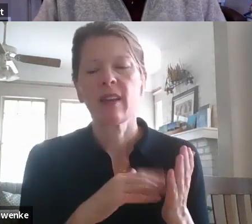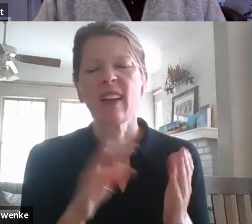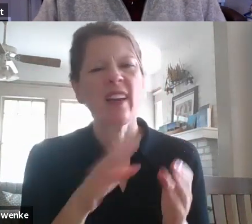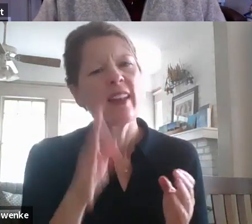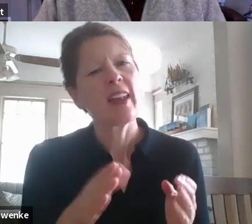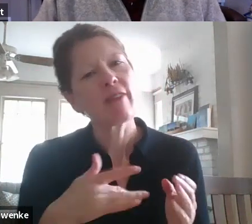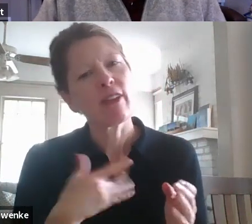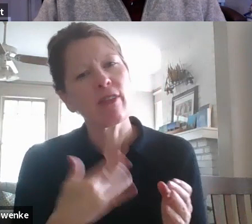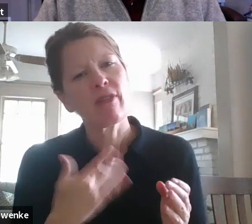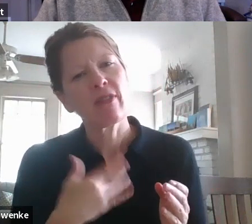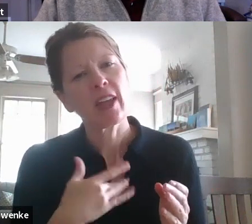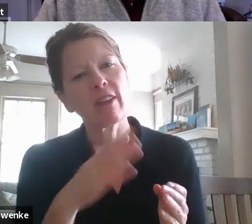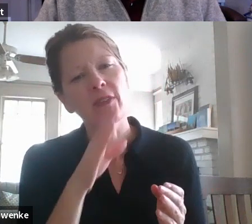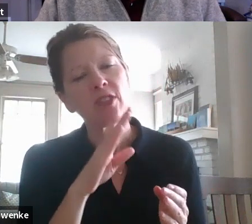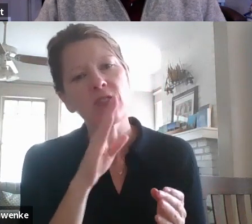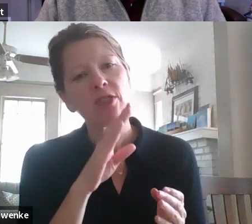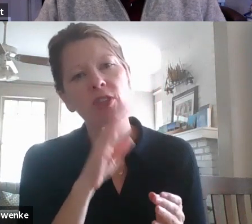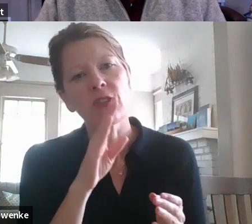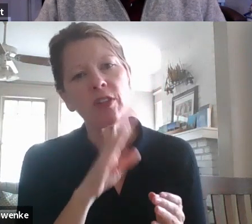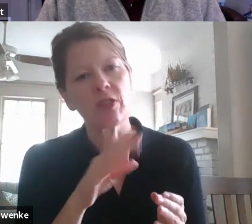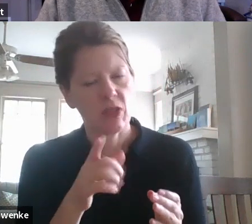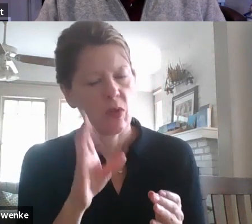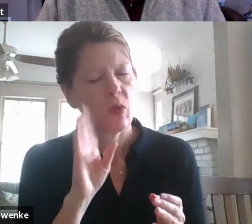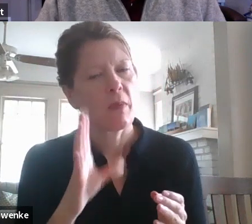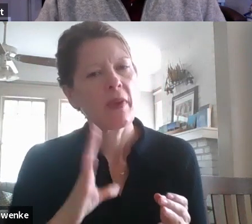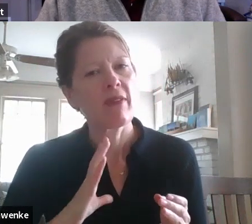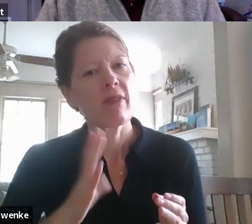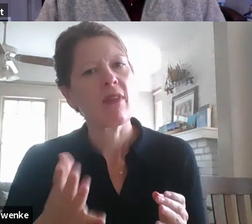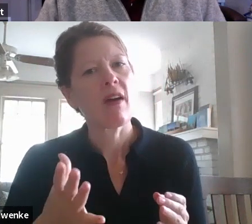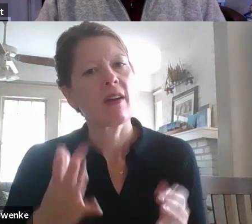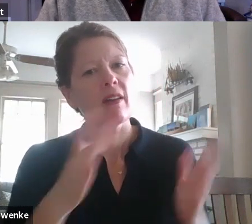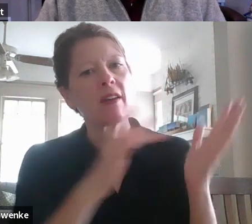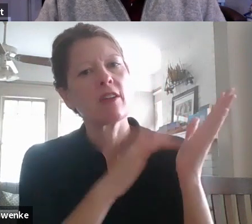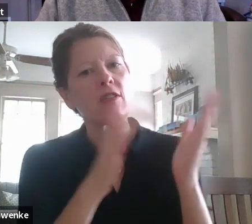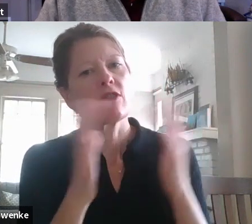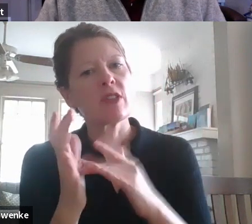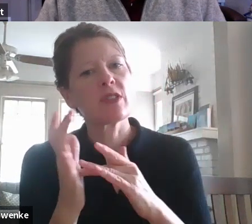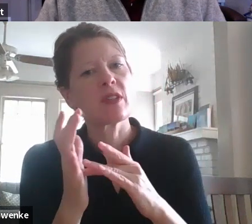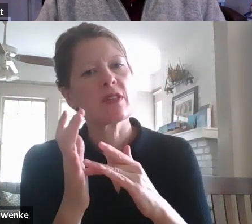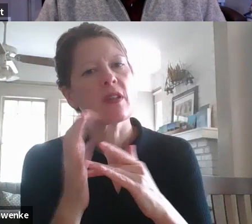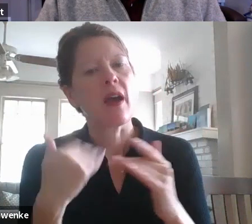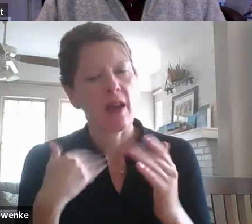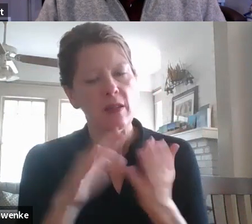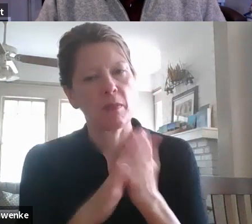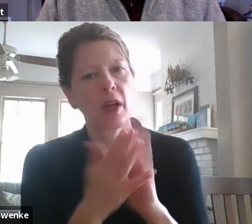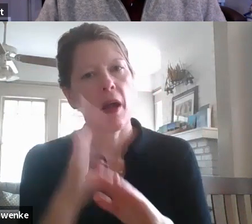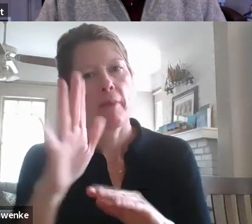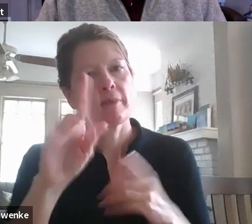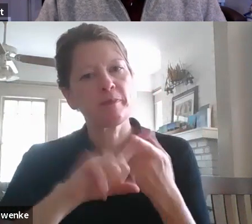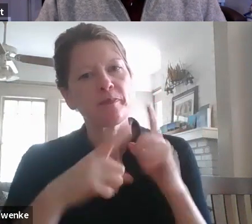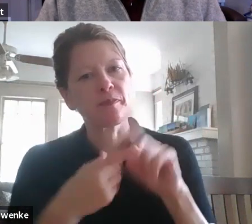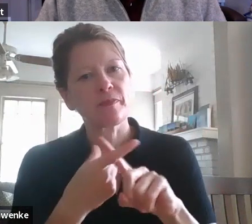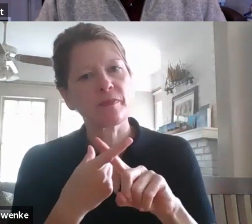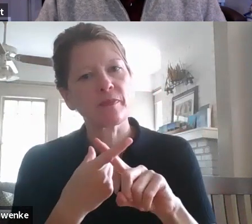Lord Jesus is your friend. And if you lack for